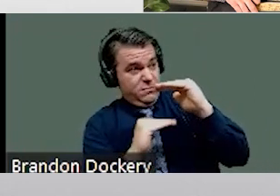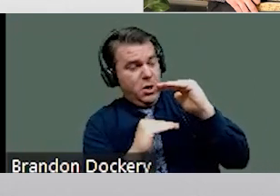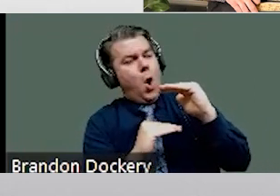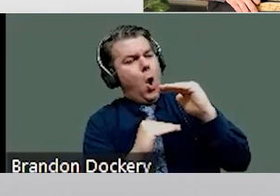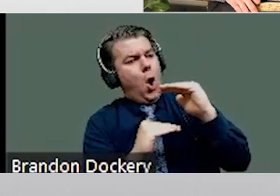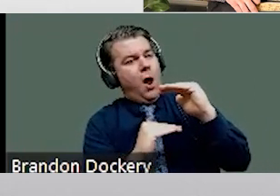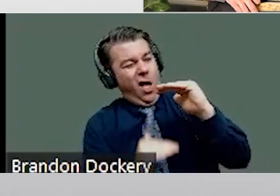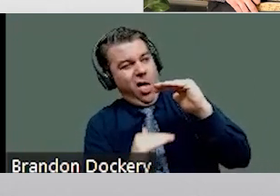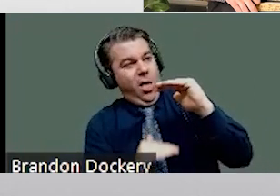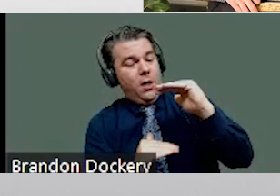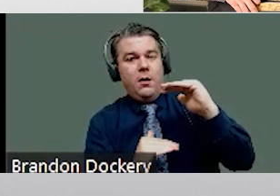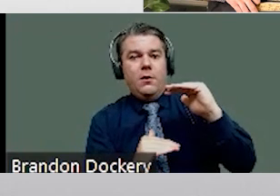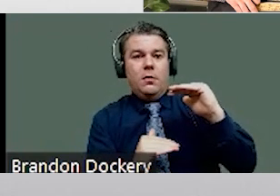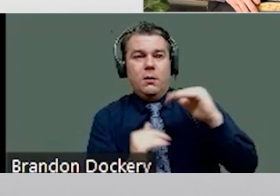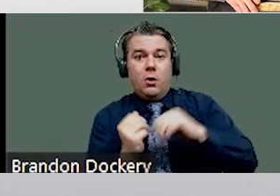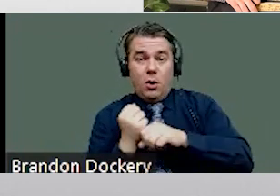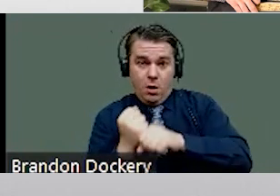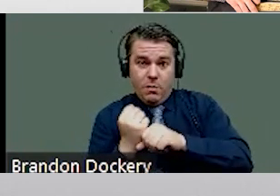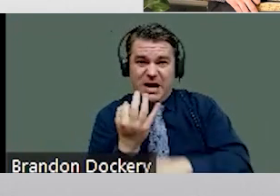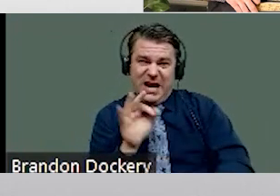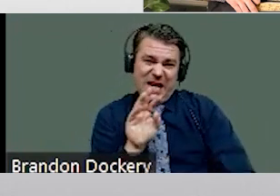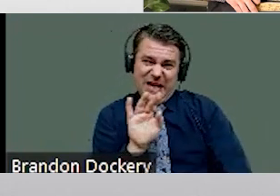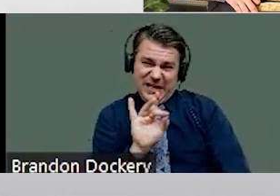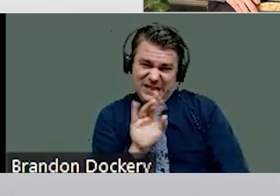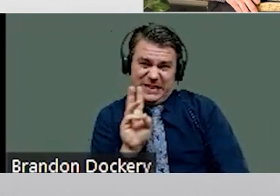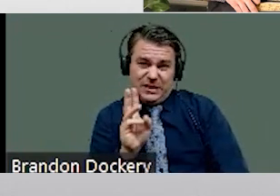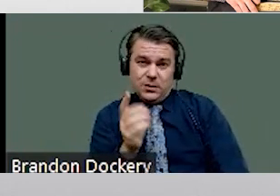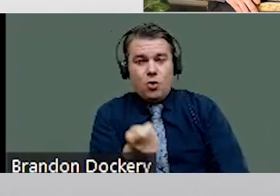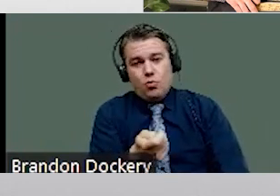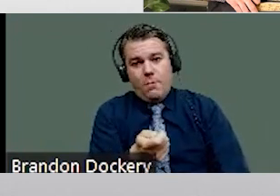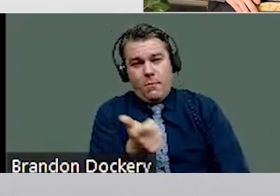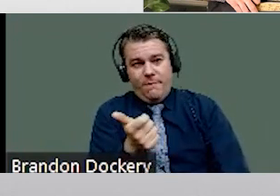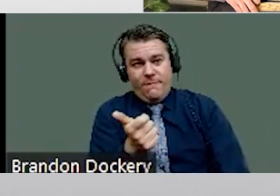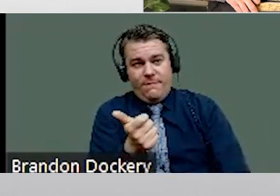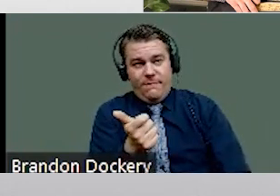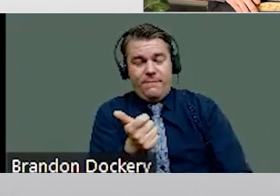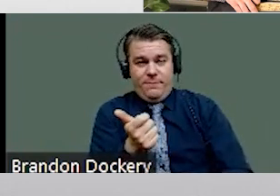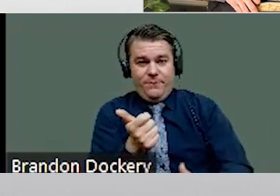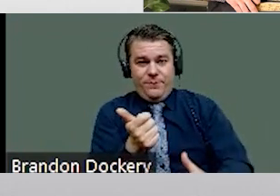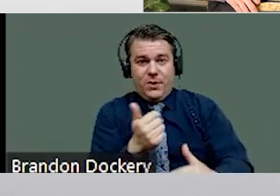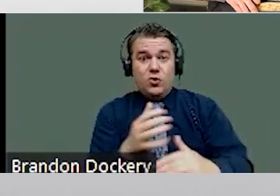they successfully lobby in 1986 to remove the minimum